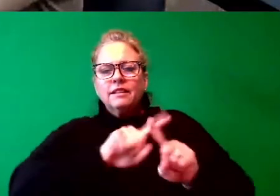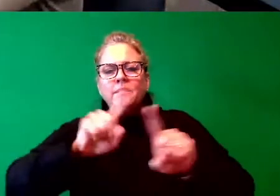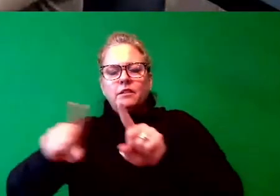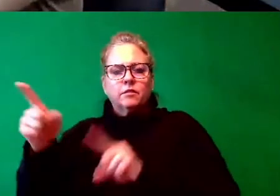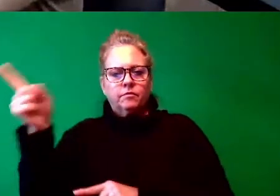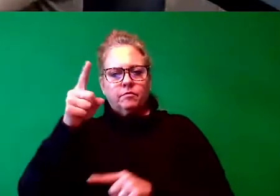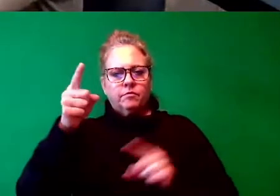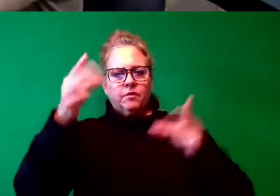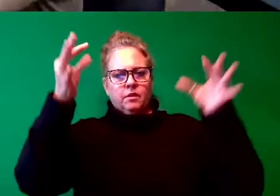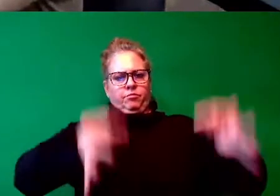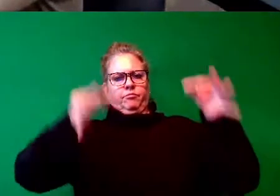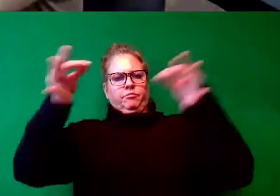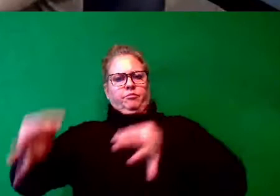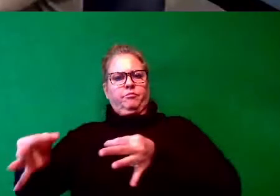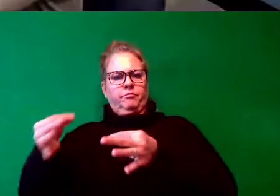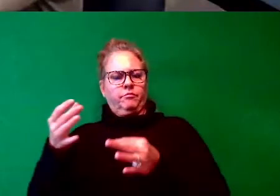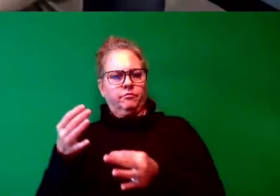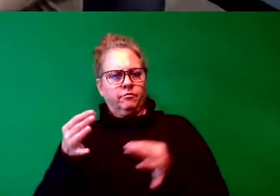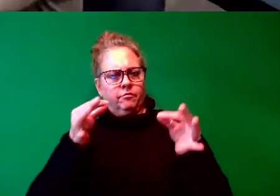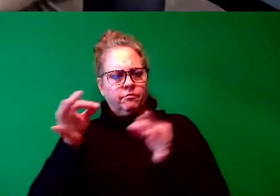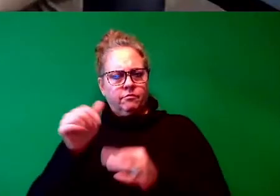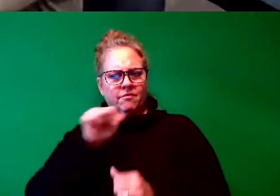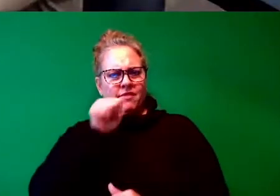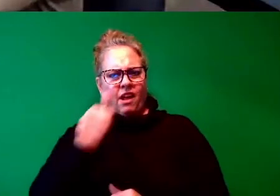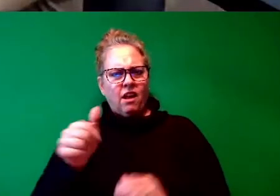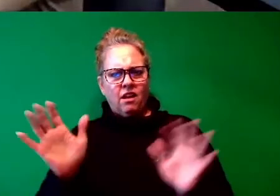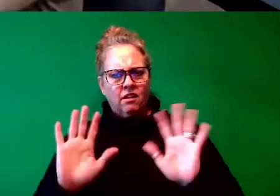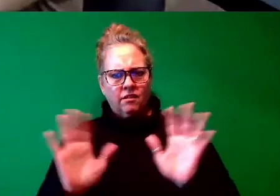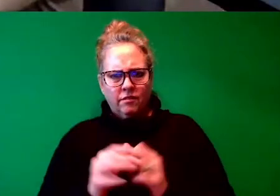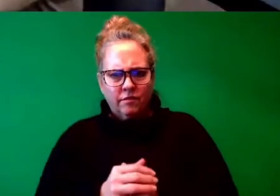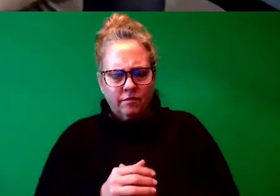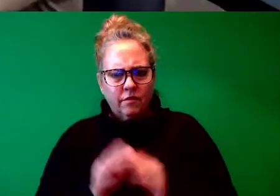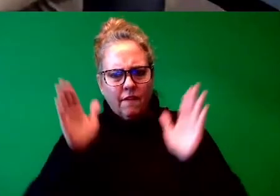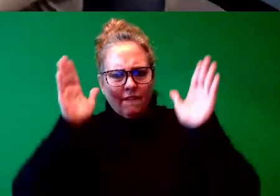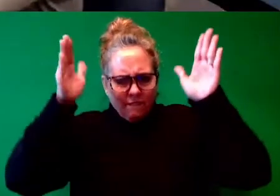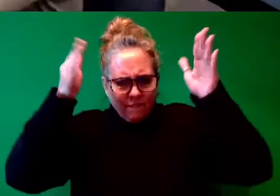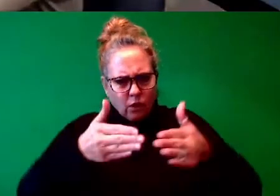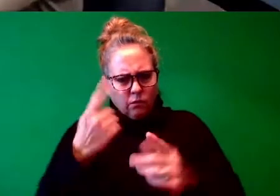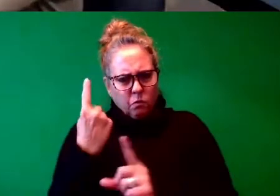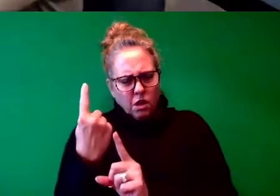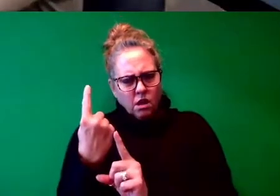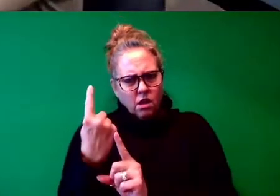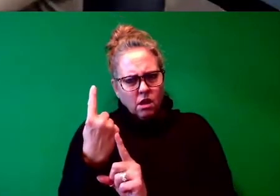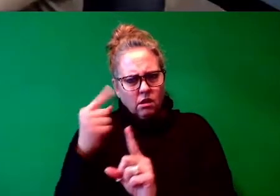they stay focused on one issue, and that's exactly what they want to deal with.